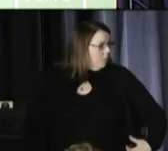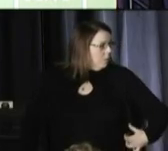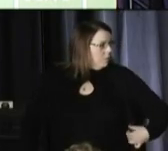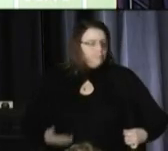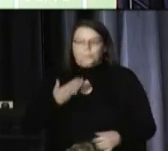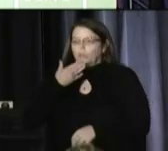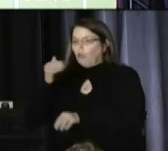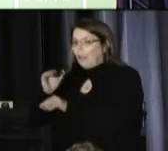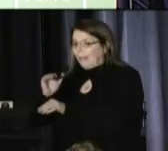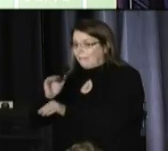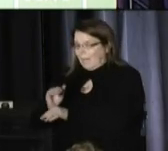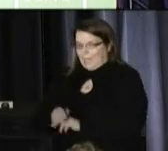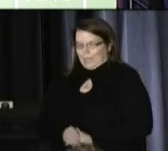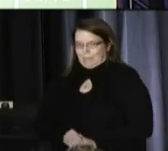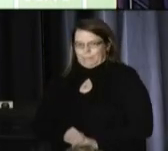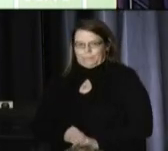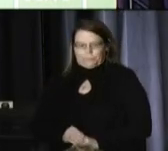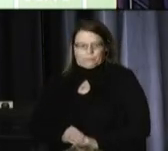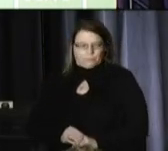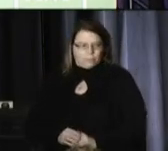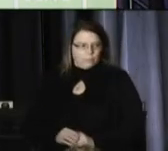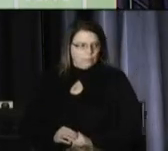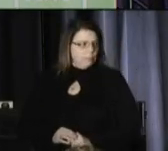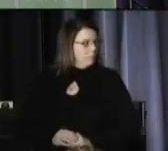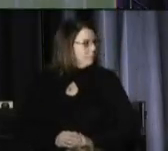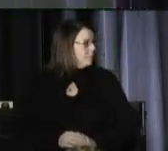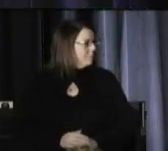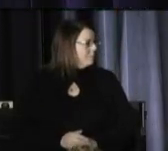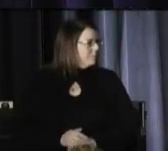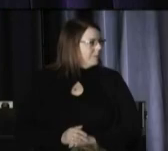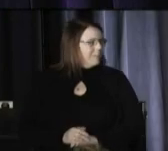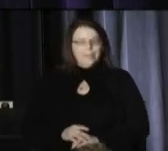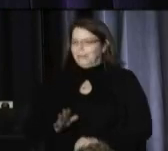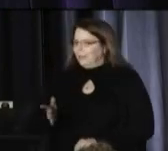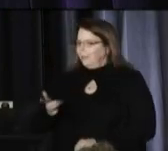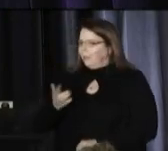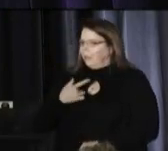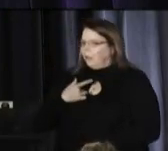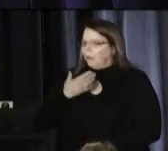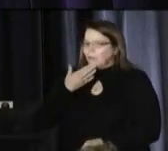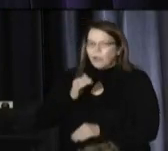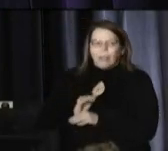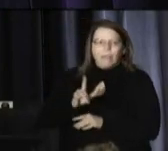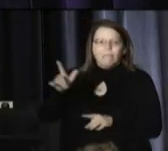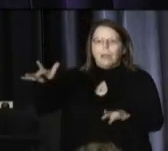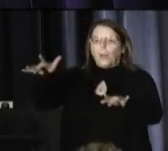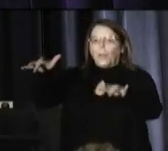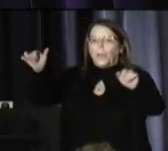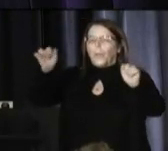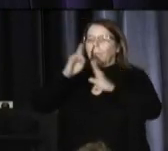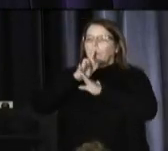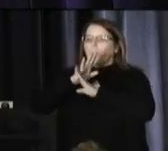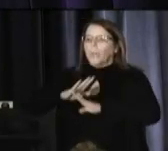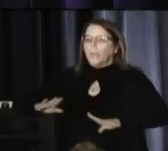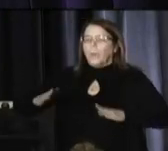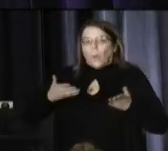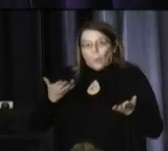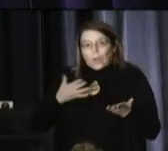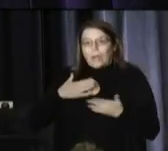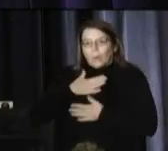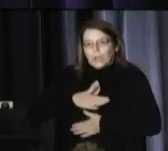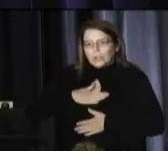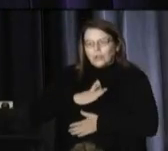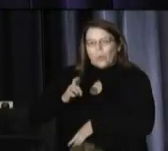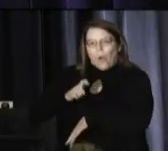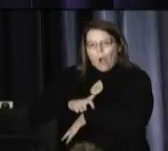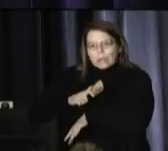Good evening. Oh yeah, we're not gonna pull up being all seco. Like, we're here, we're gonna enjoy our time together. I